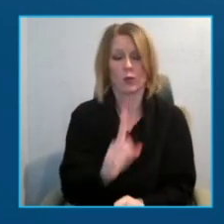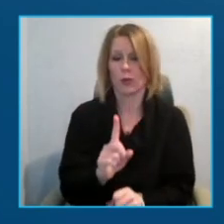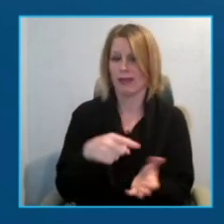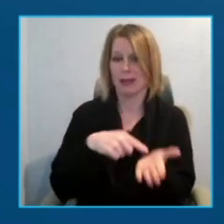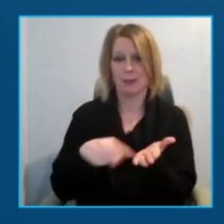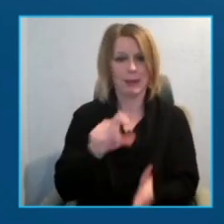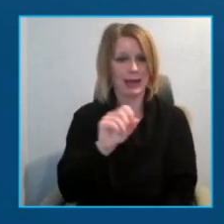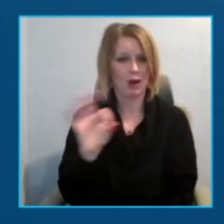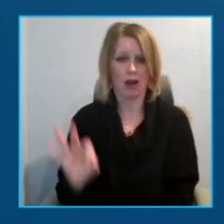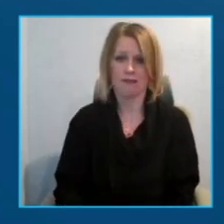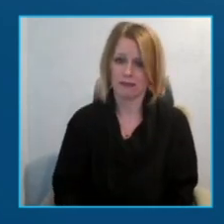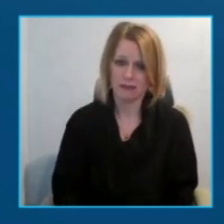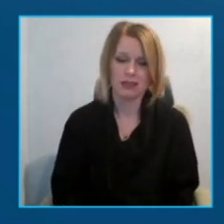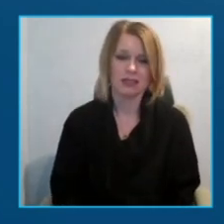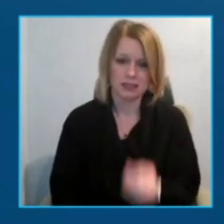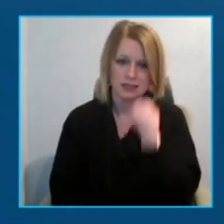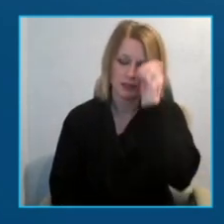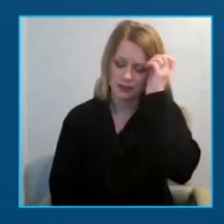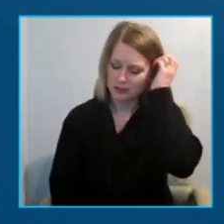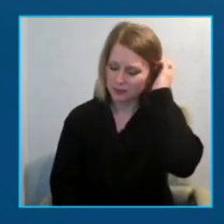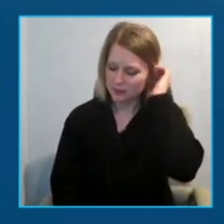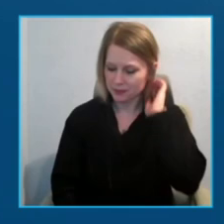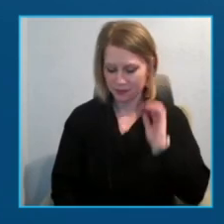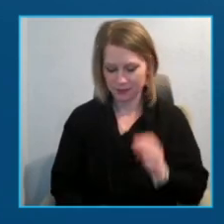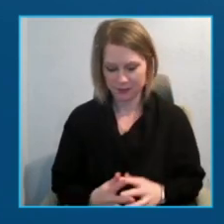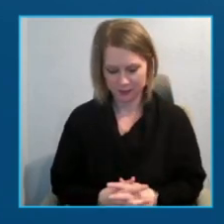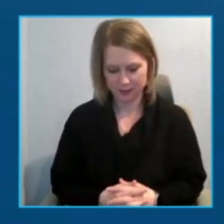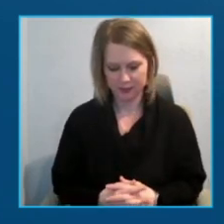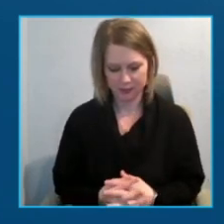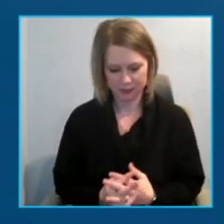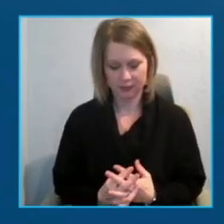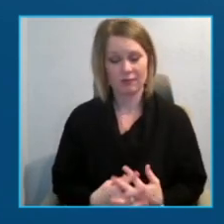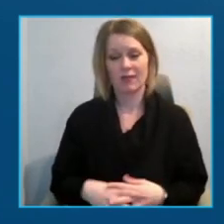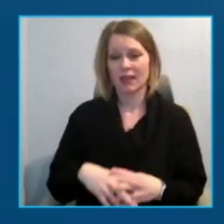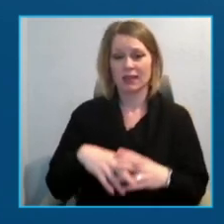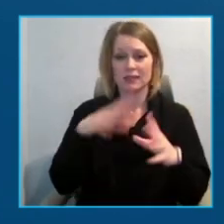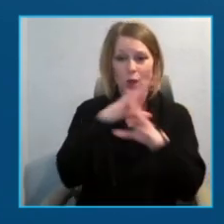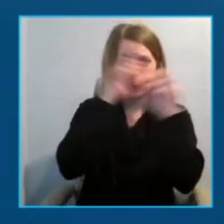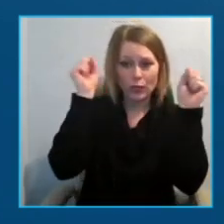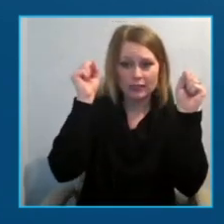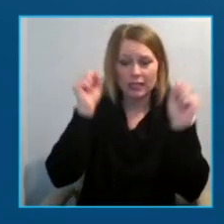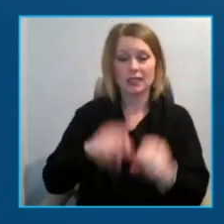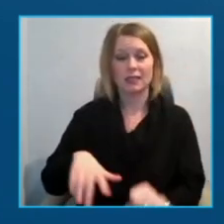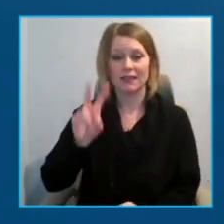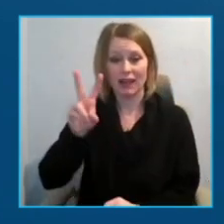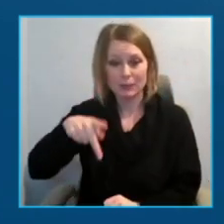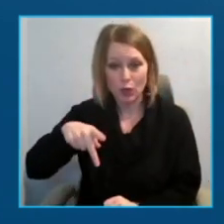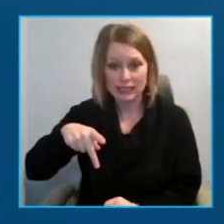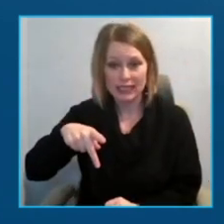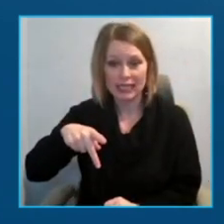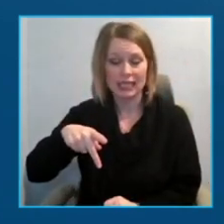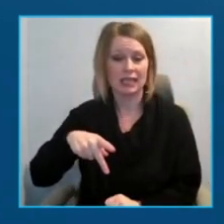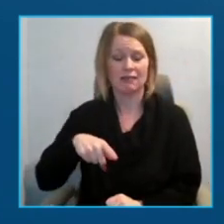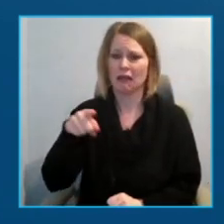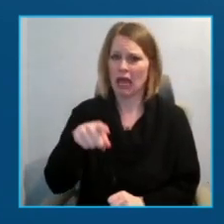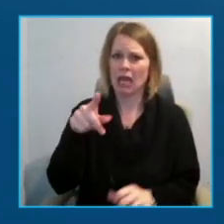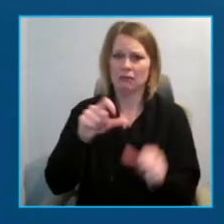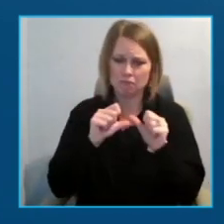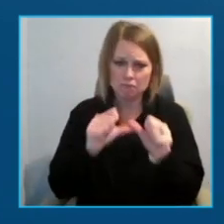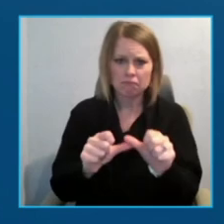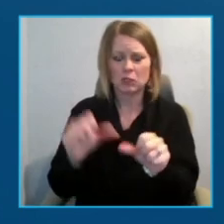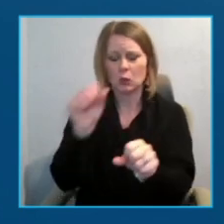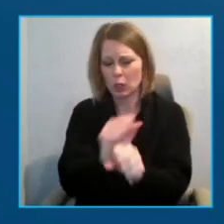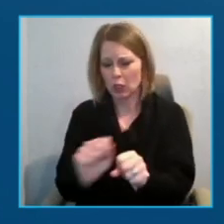I watch as the president and the vice president continue to work methodically. I watch with great